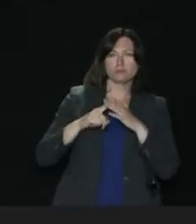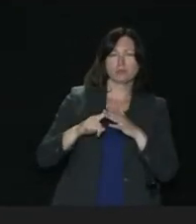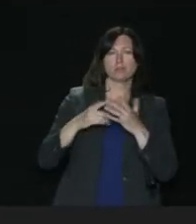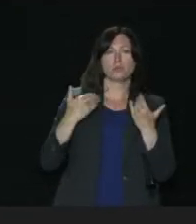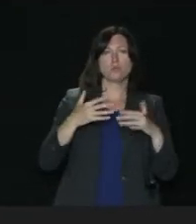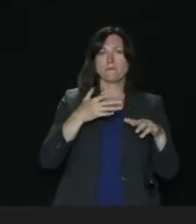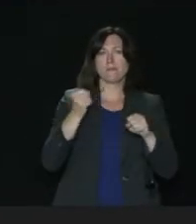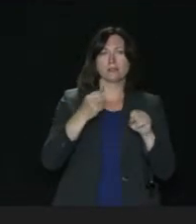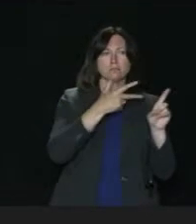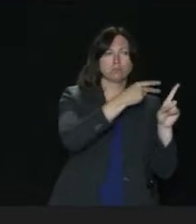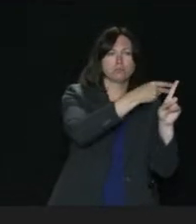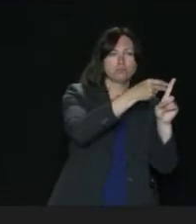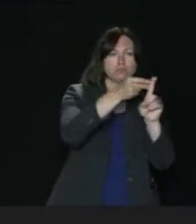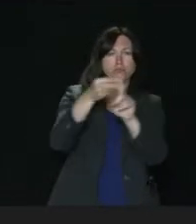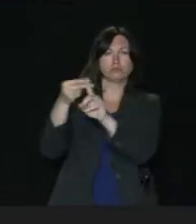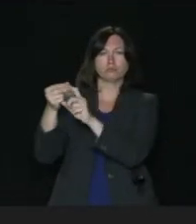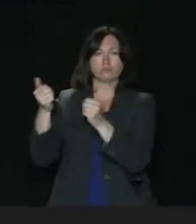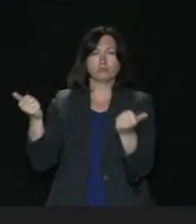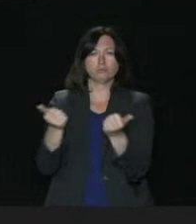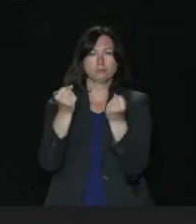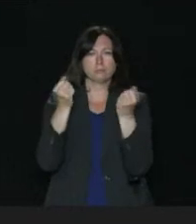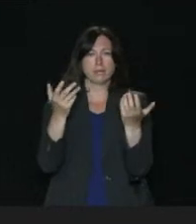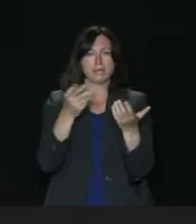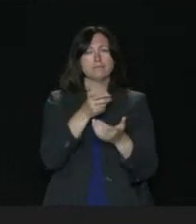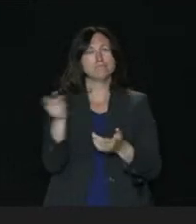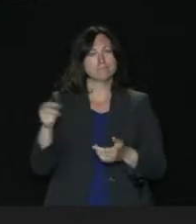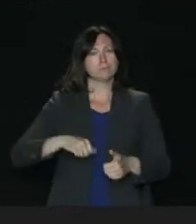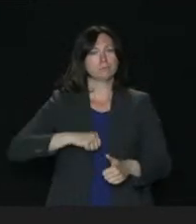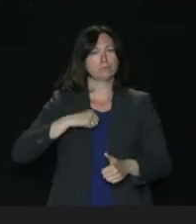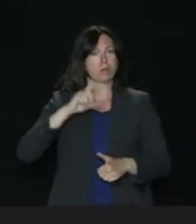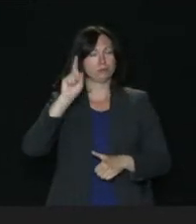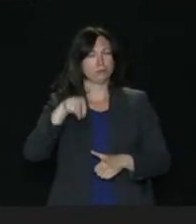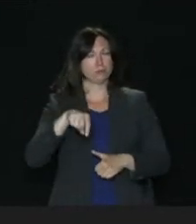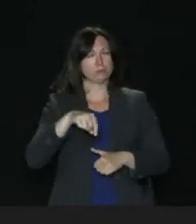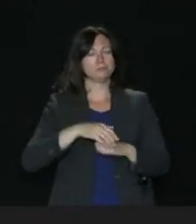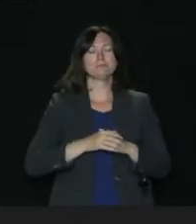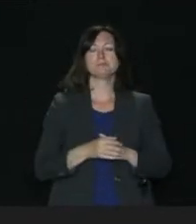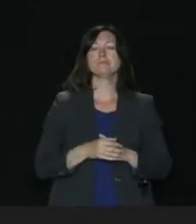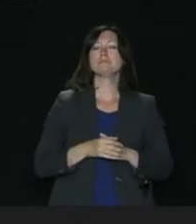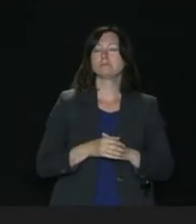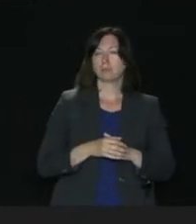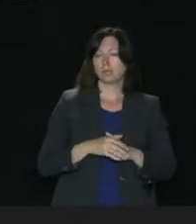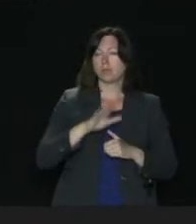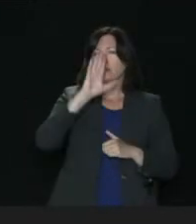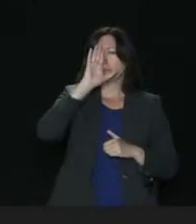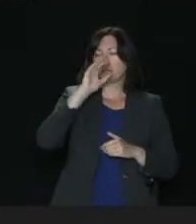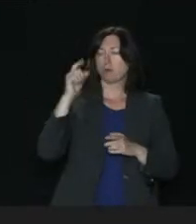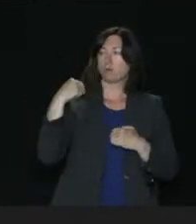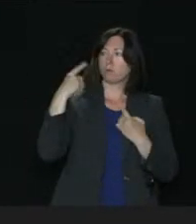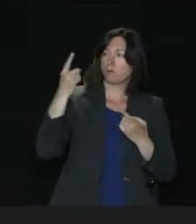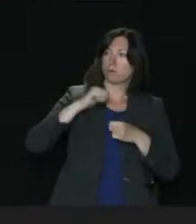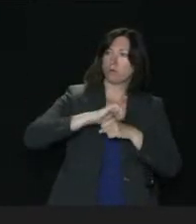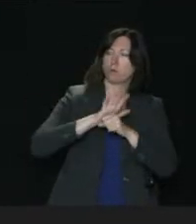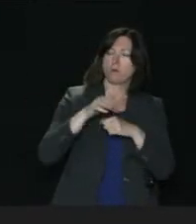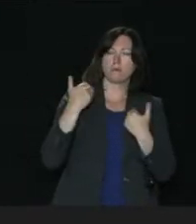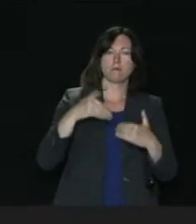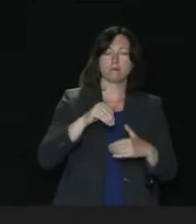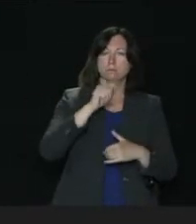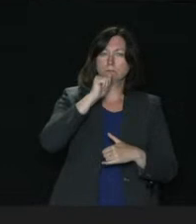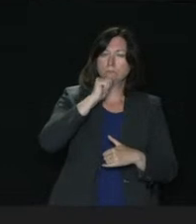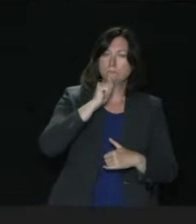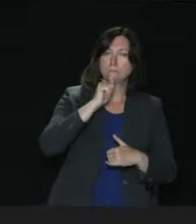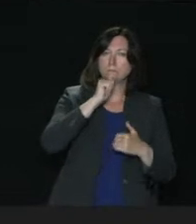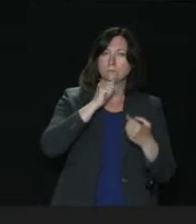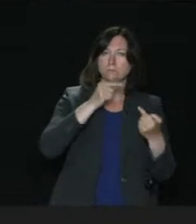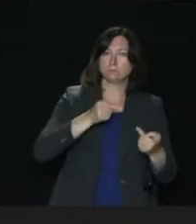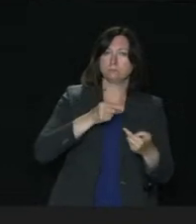fast lane, there is a lot for us to take pride in. In particular, despite the long, difficult haul of this pandemic, Canadians